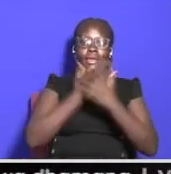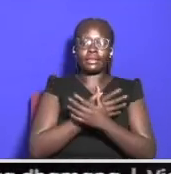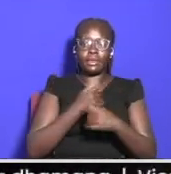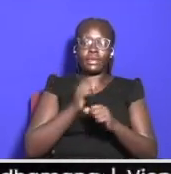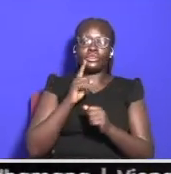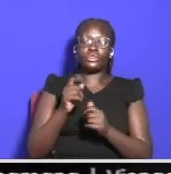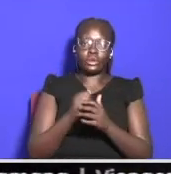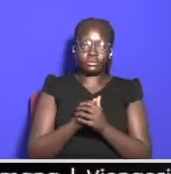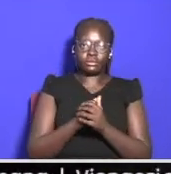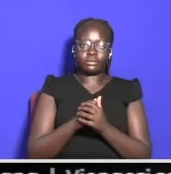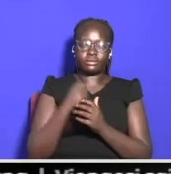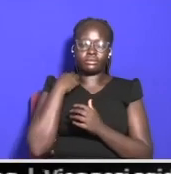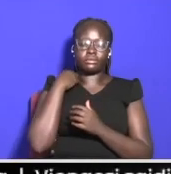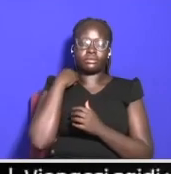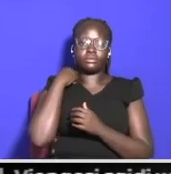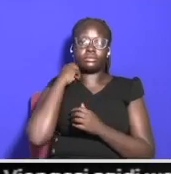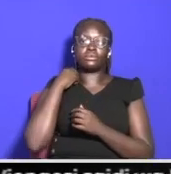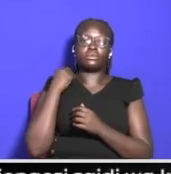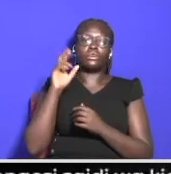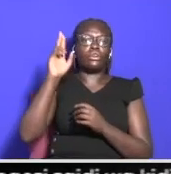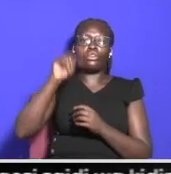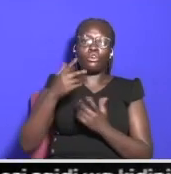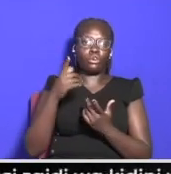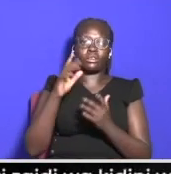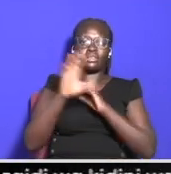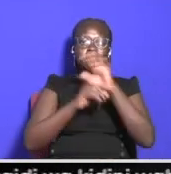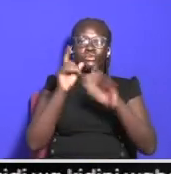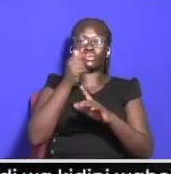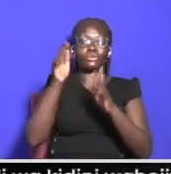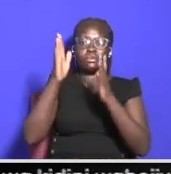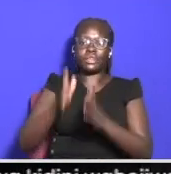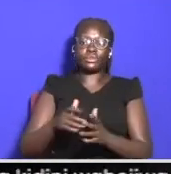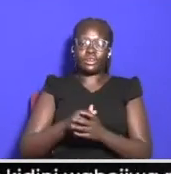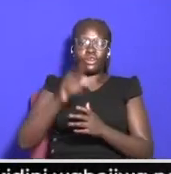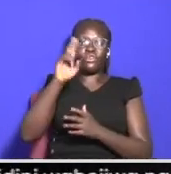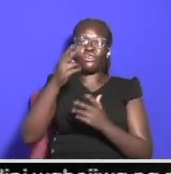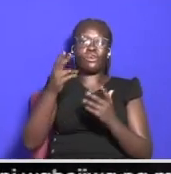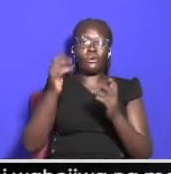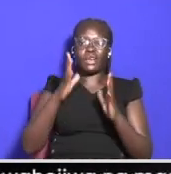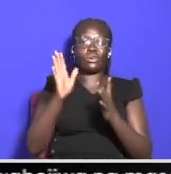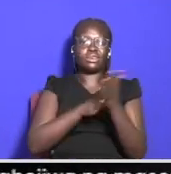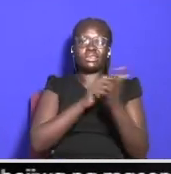sure that no hooligan no criminal non-luter gets his way